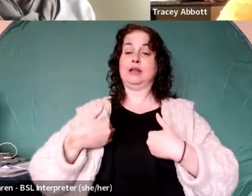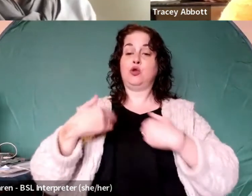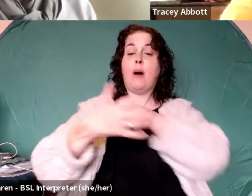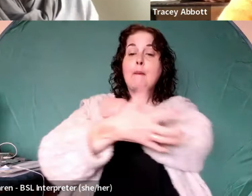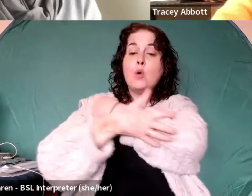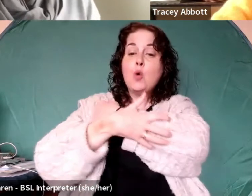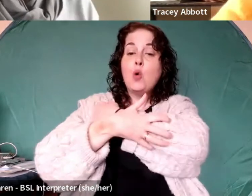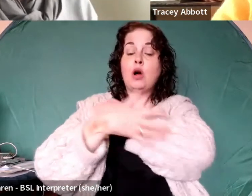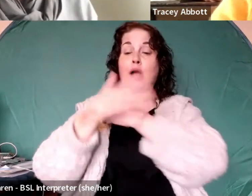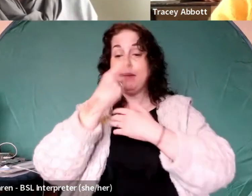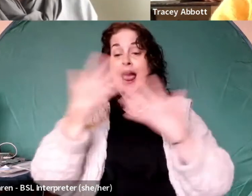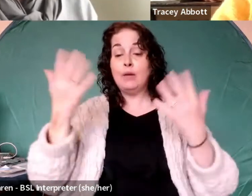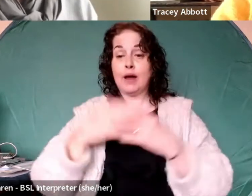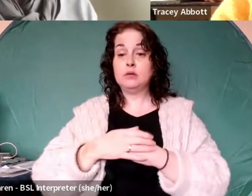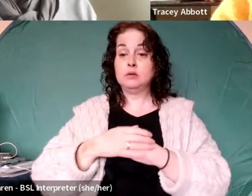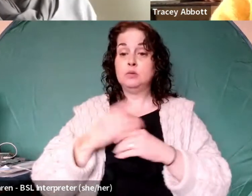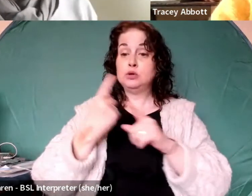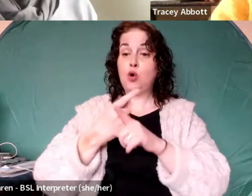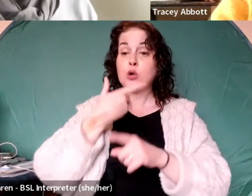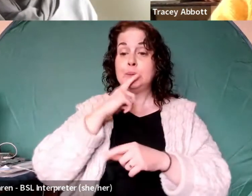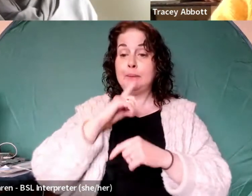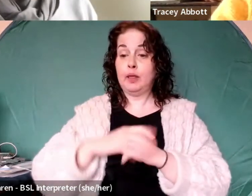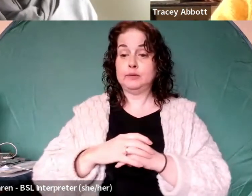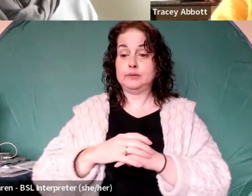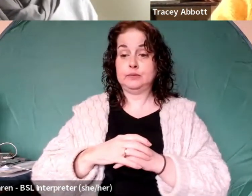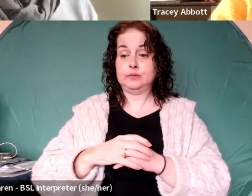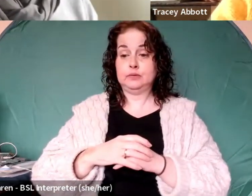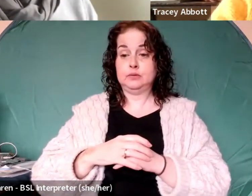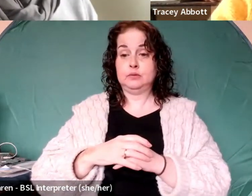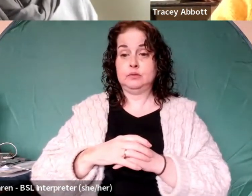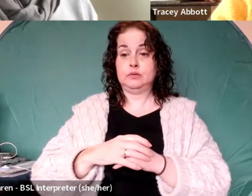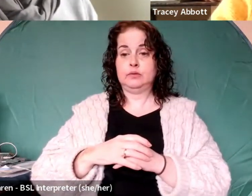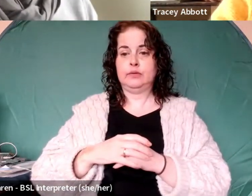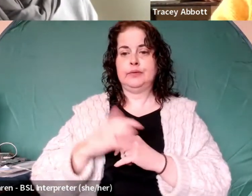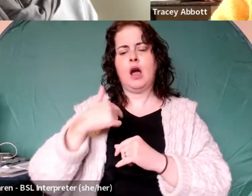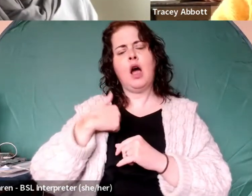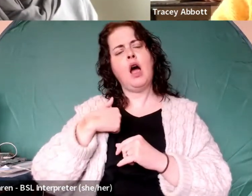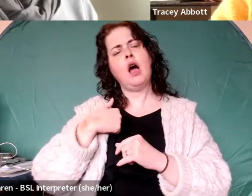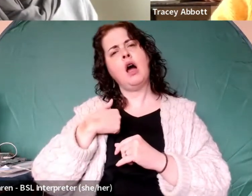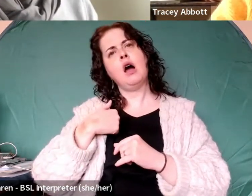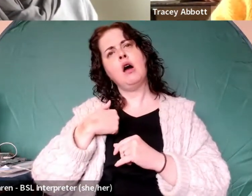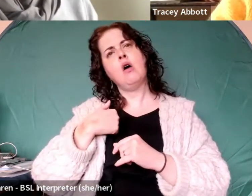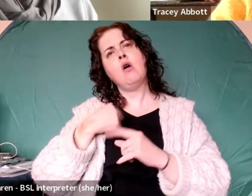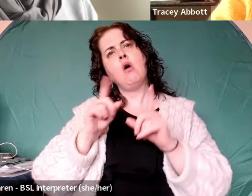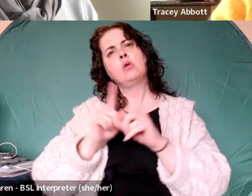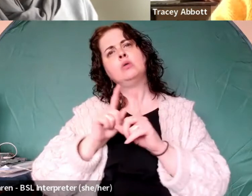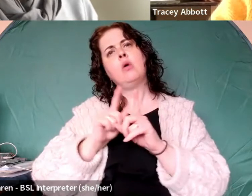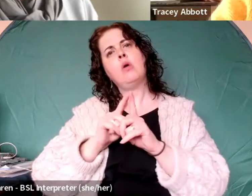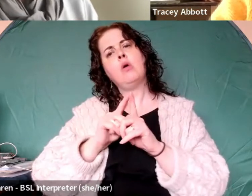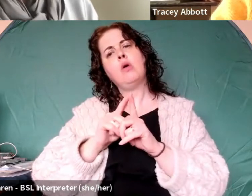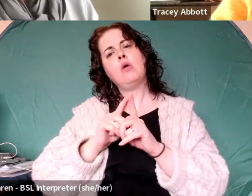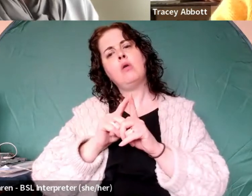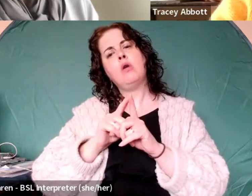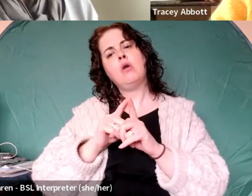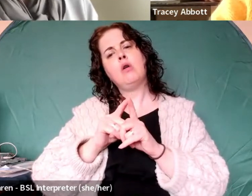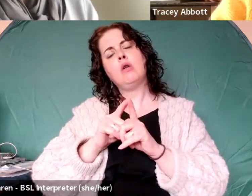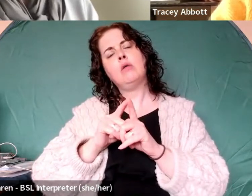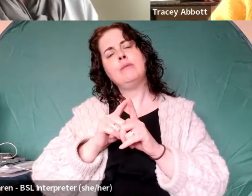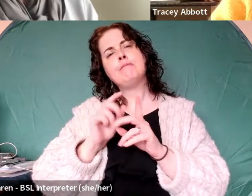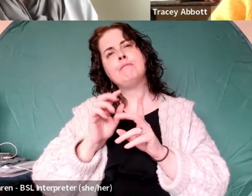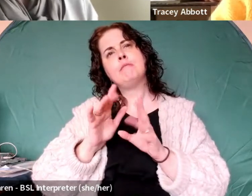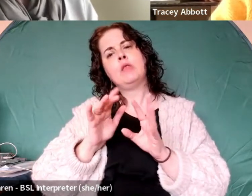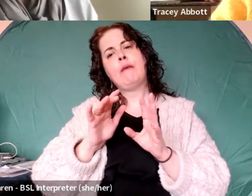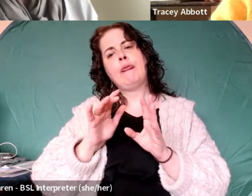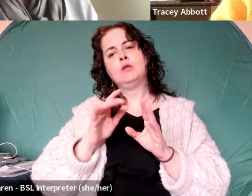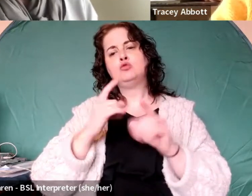You know, and actually, we talk to people, of course. Yeah. So I also think it's not just about attracting people. You